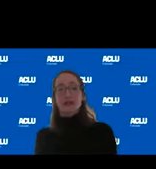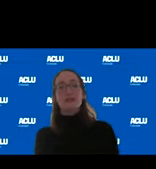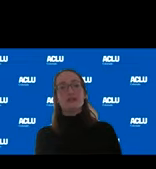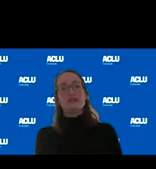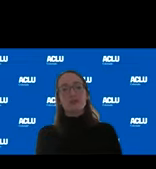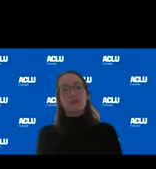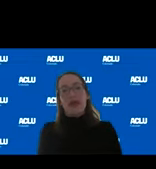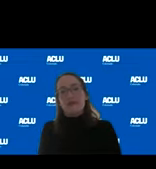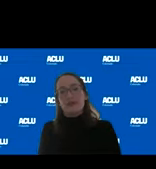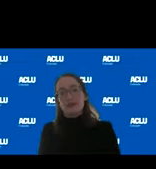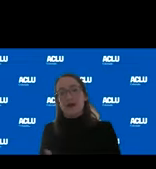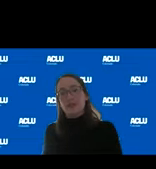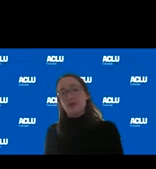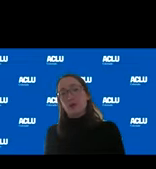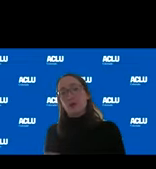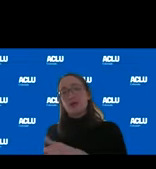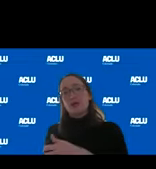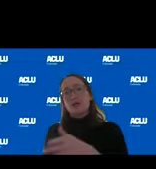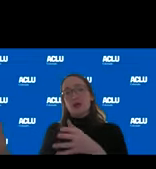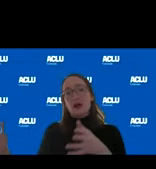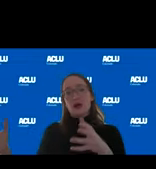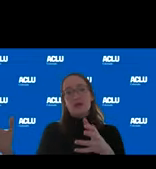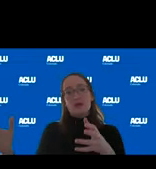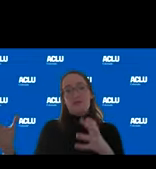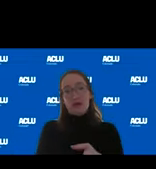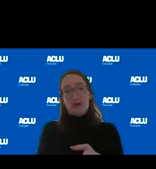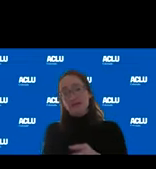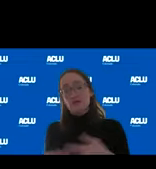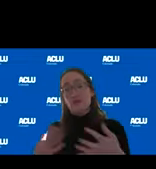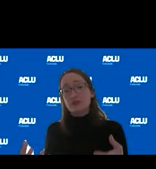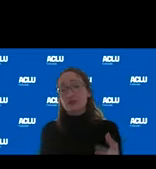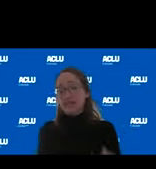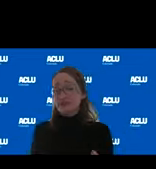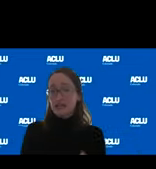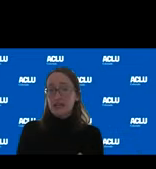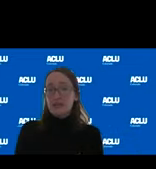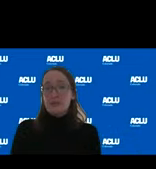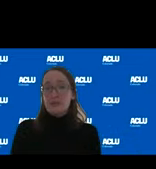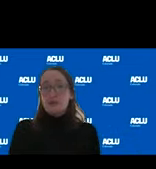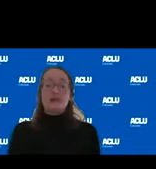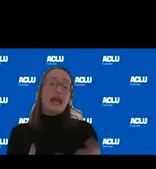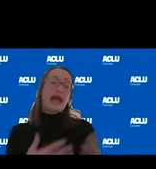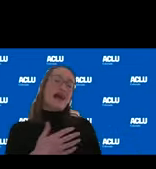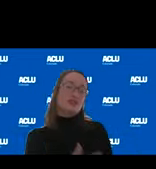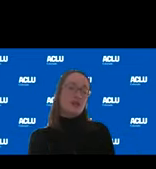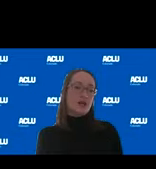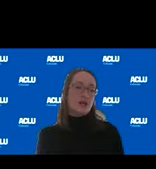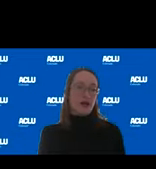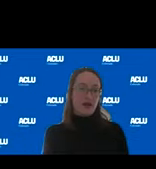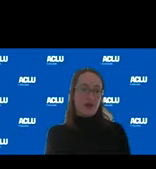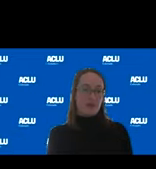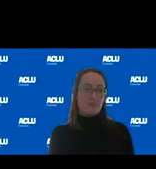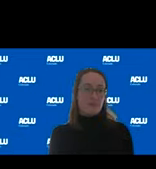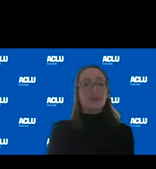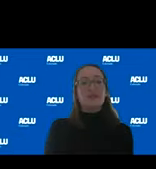tax, because folks don't have another option to go voting, to vote safely. So they have to vote by